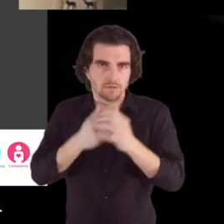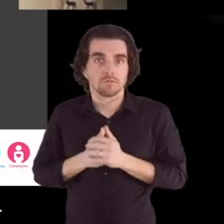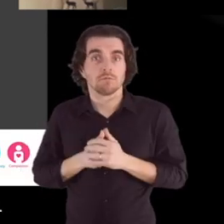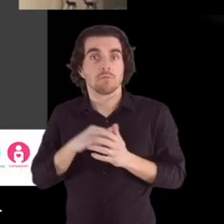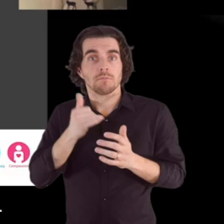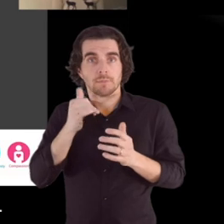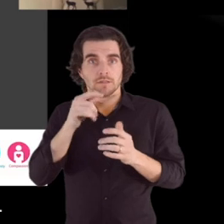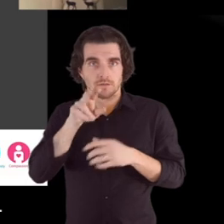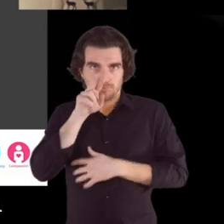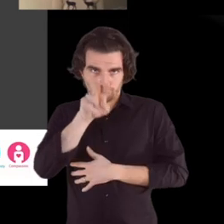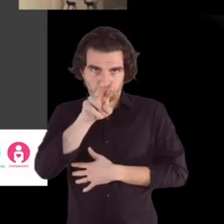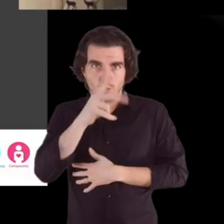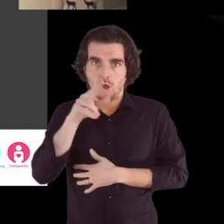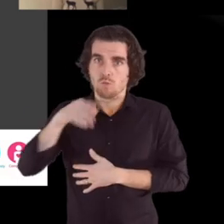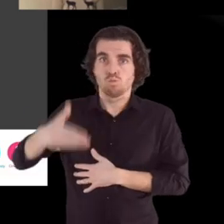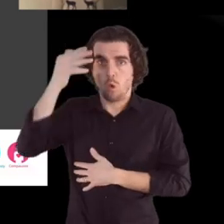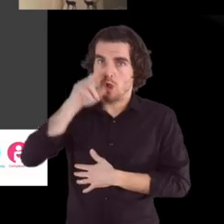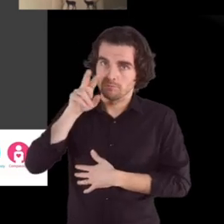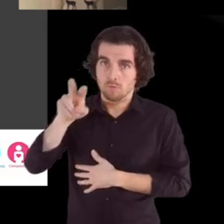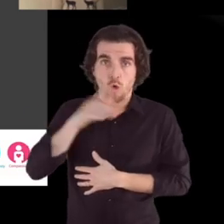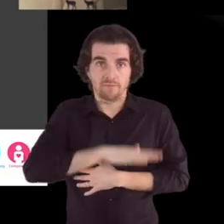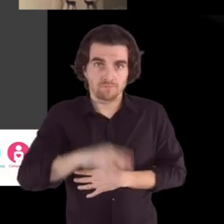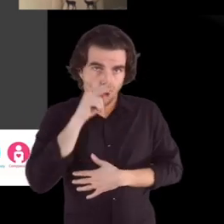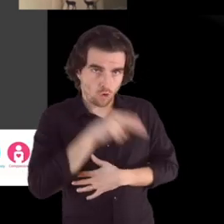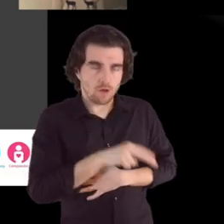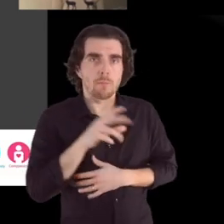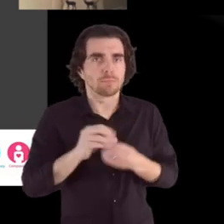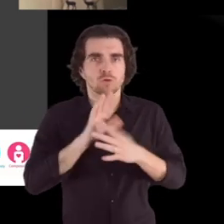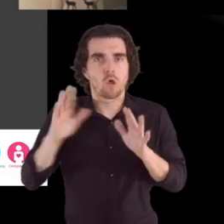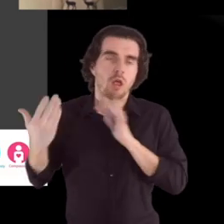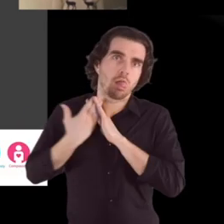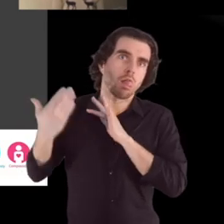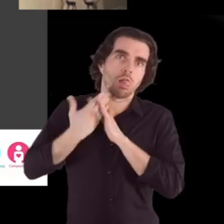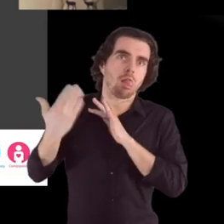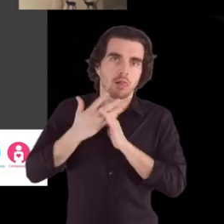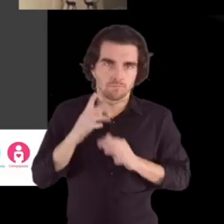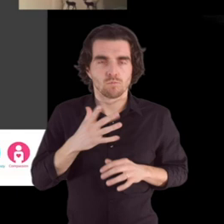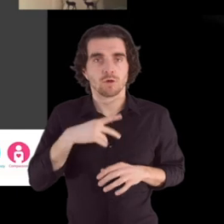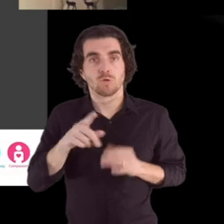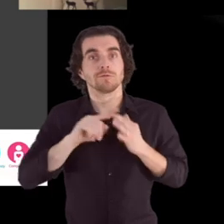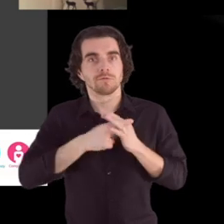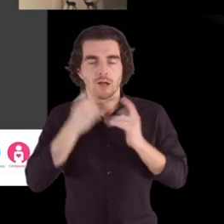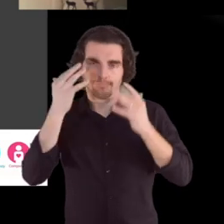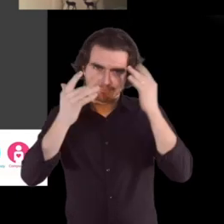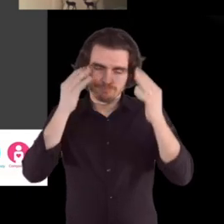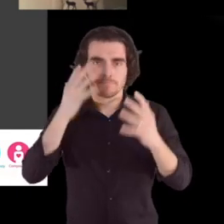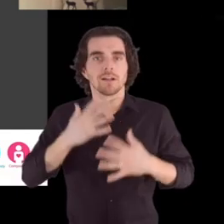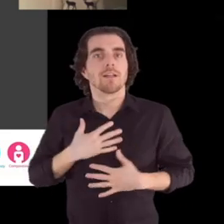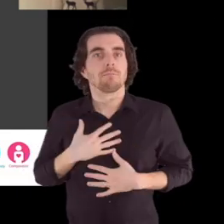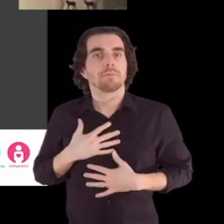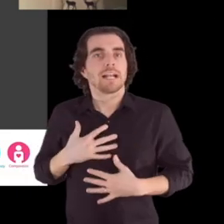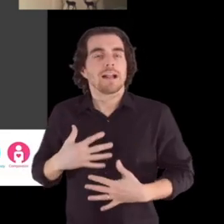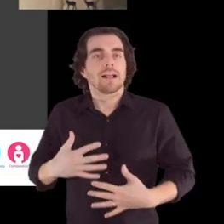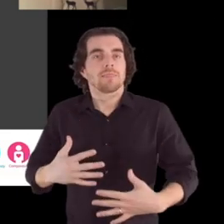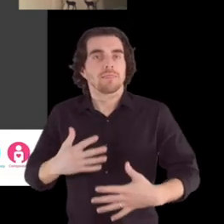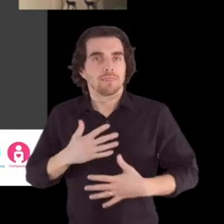if you don't, that's okay as well. You can just maybe fix your gaze at the wall or on the floor, somewhere you're not going to get too distracted. And I want you to